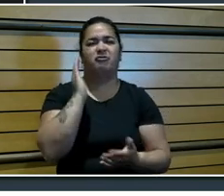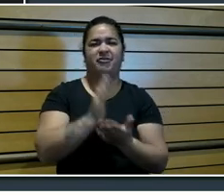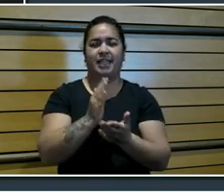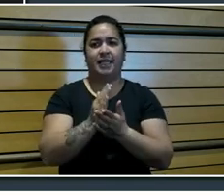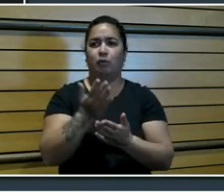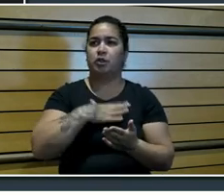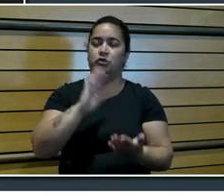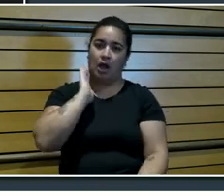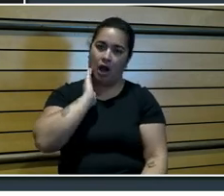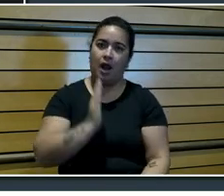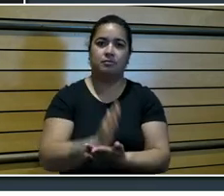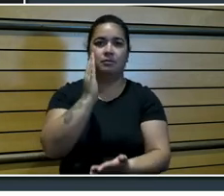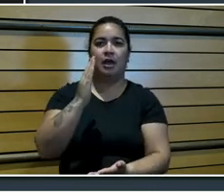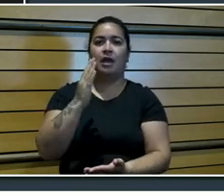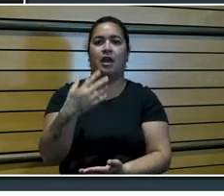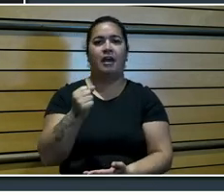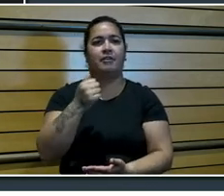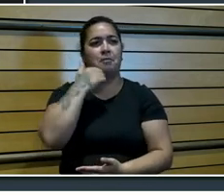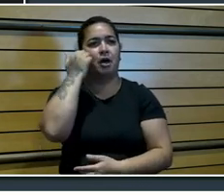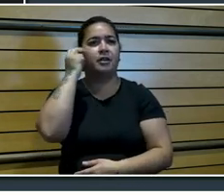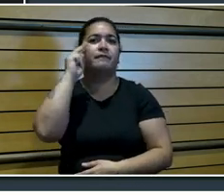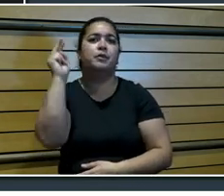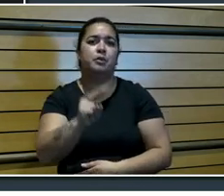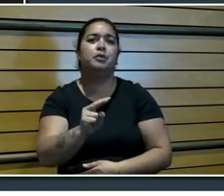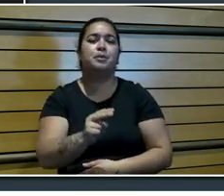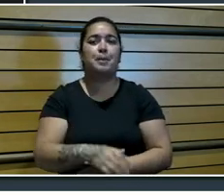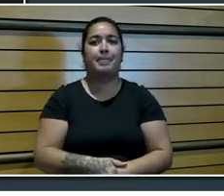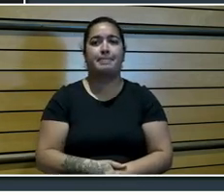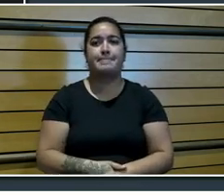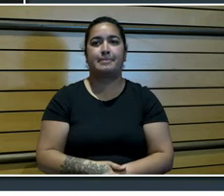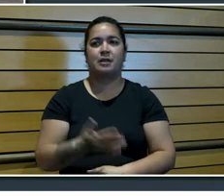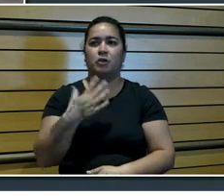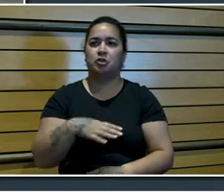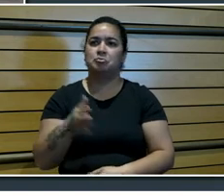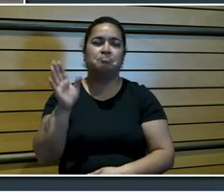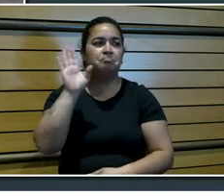guaranteed worldview of Māori around the table. So just interested in your views on that concept.